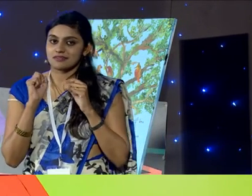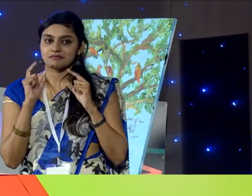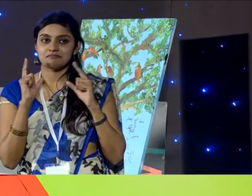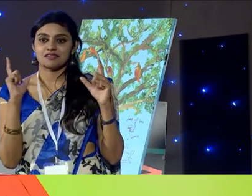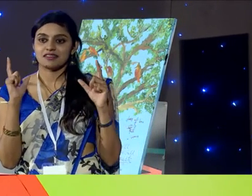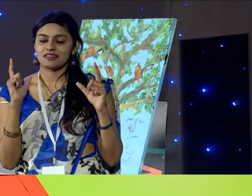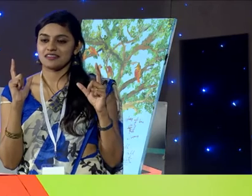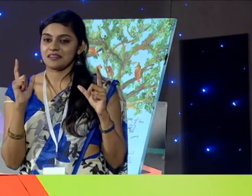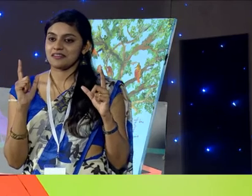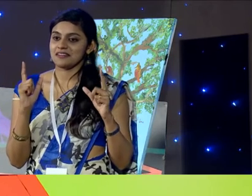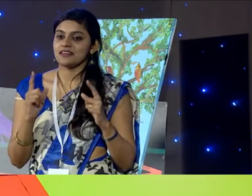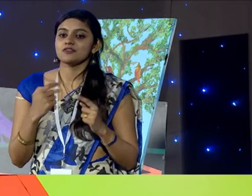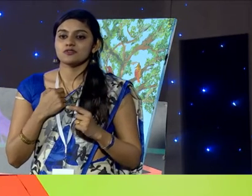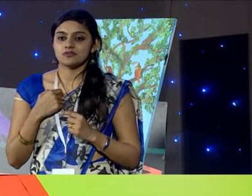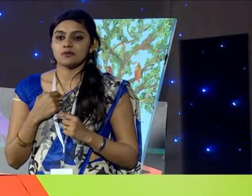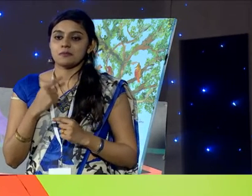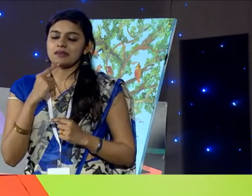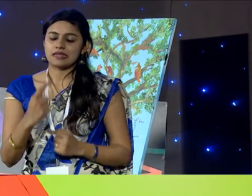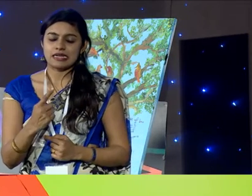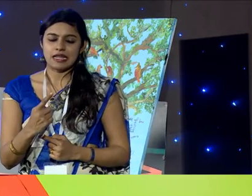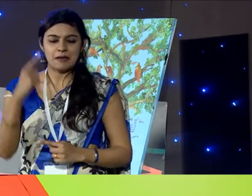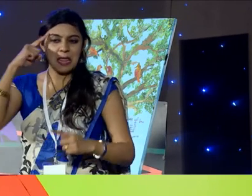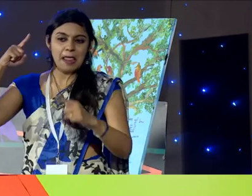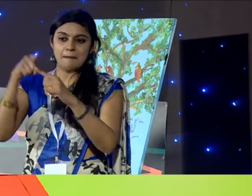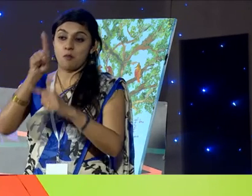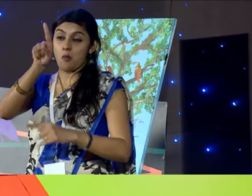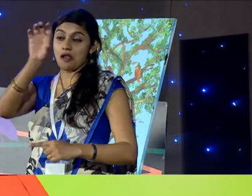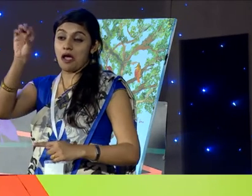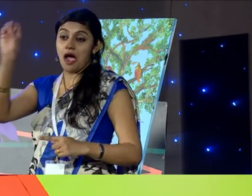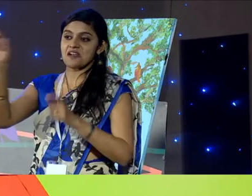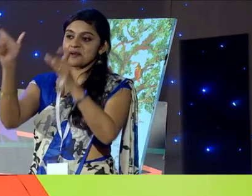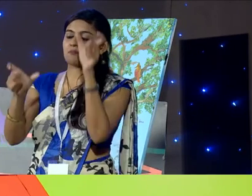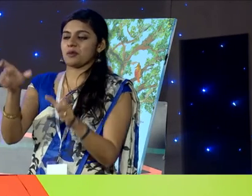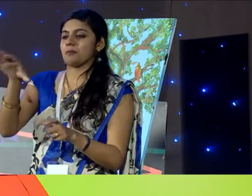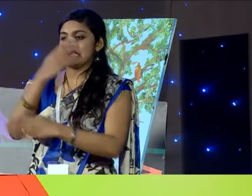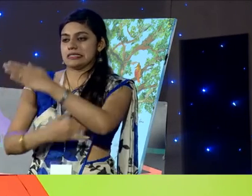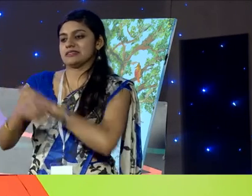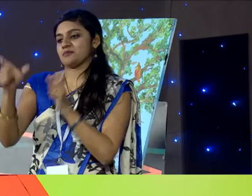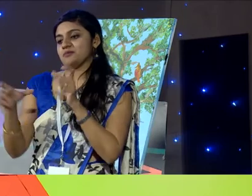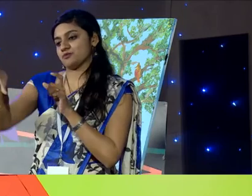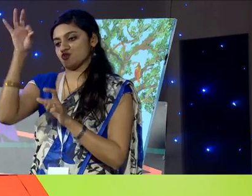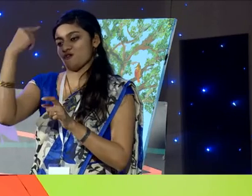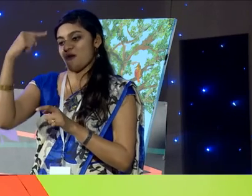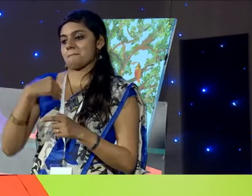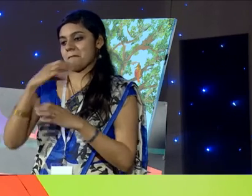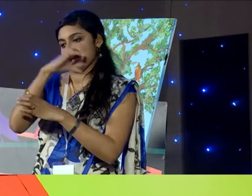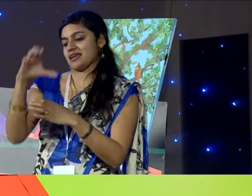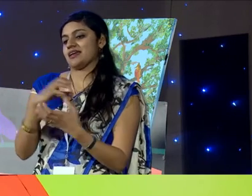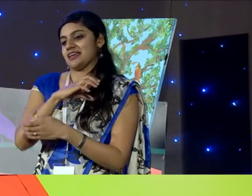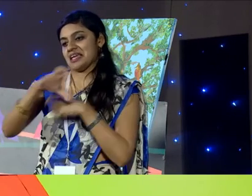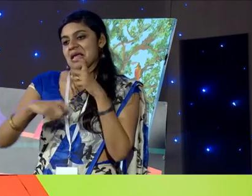wanted 100 employees with disabilities in our company. So we managed to achieve that. And